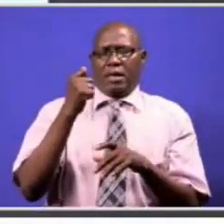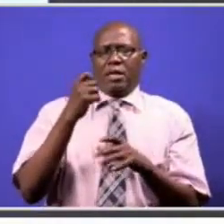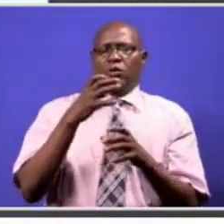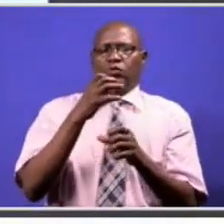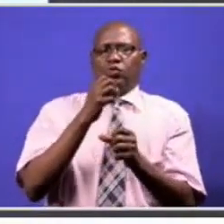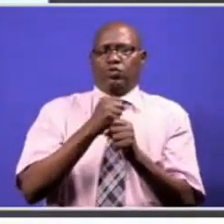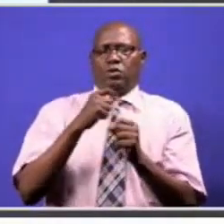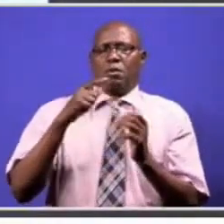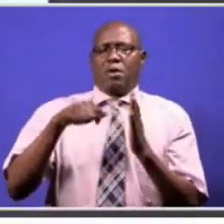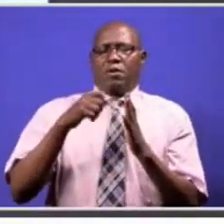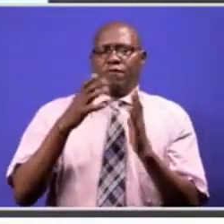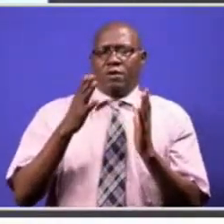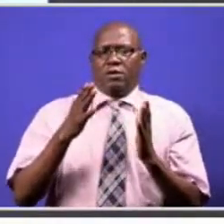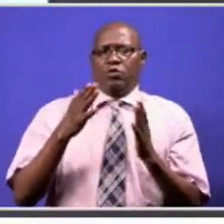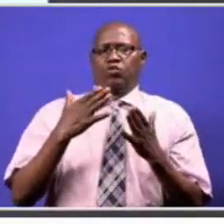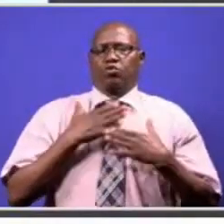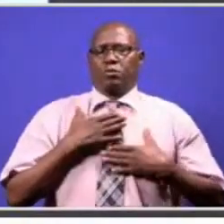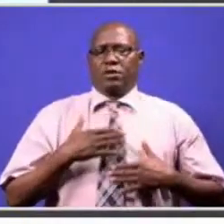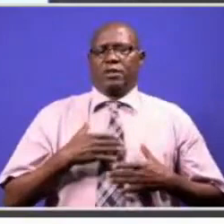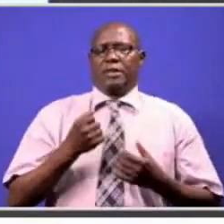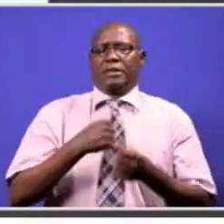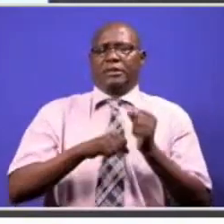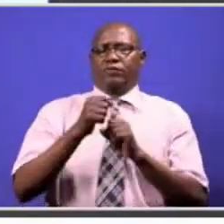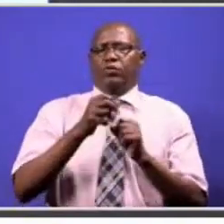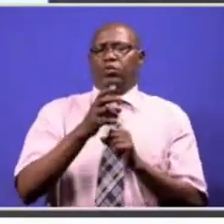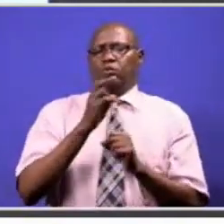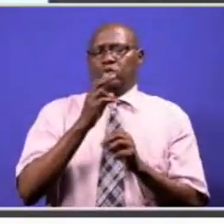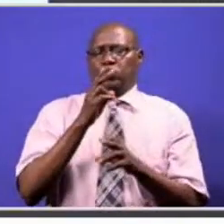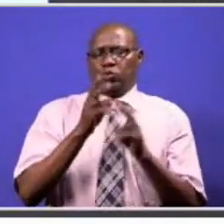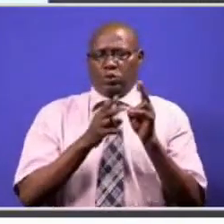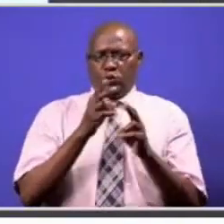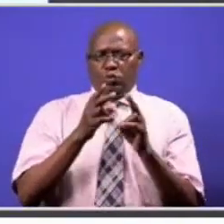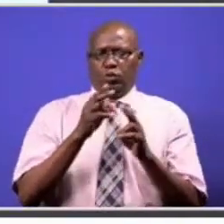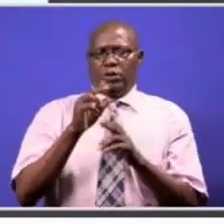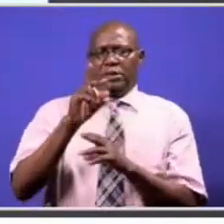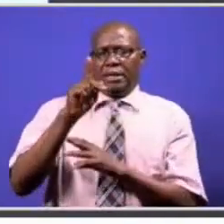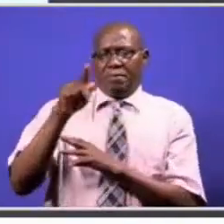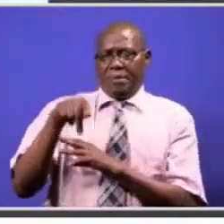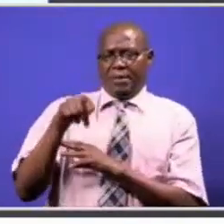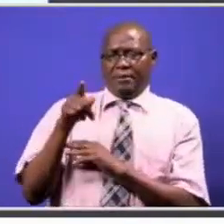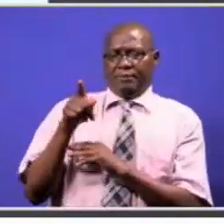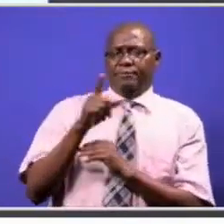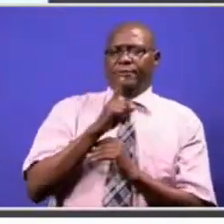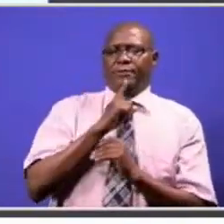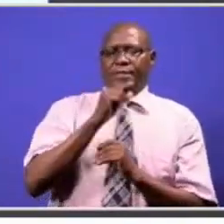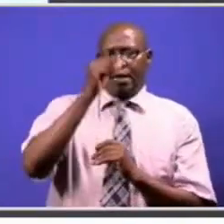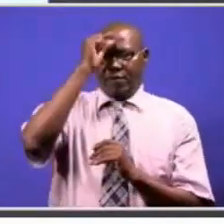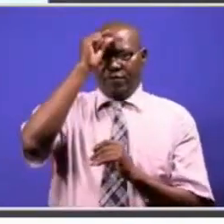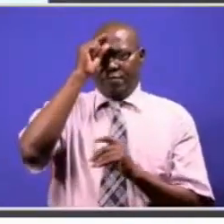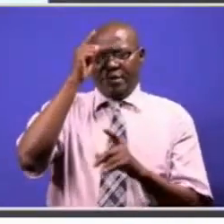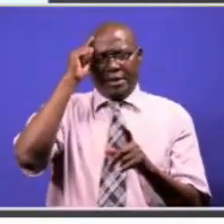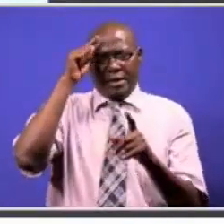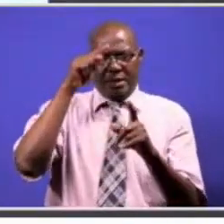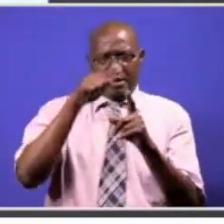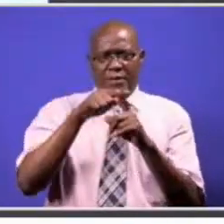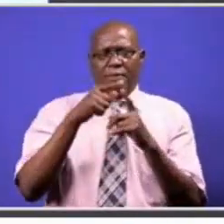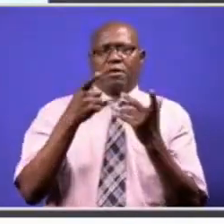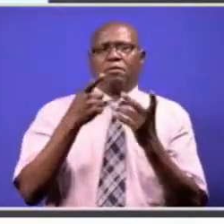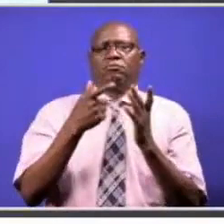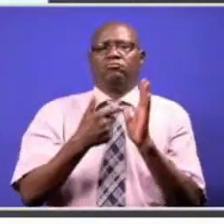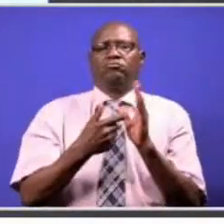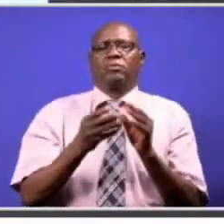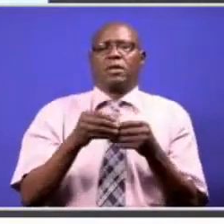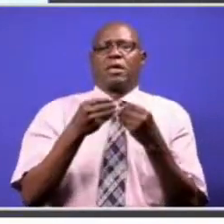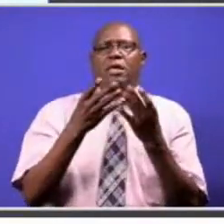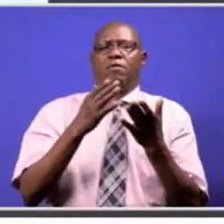Manufacturers Humanitarian Initiative 2022 in Nairobi, the DP said that the government's main intention is to ensure a smooth